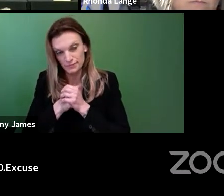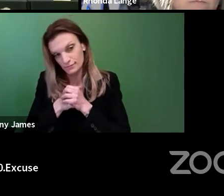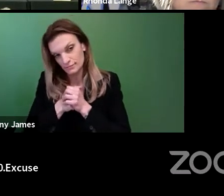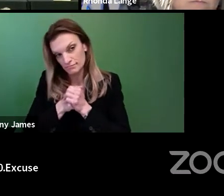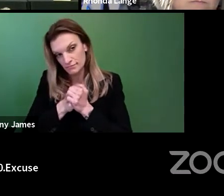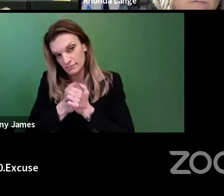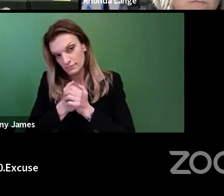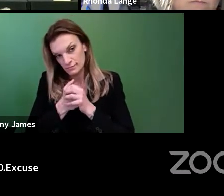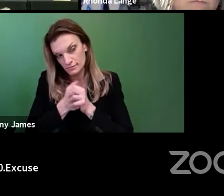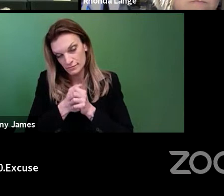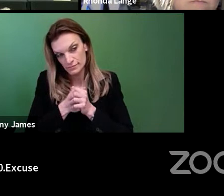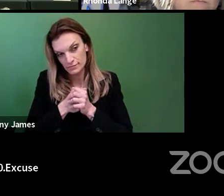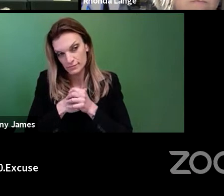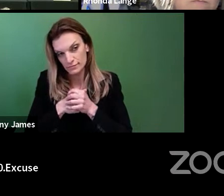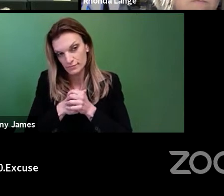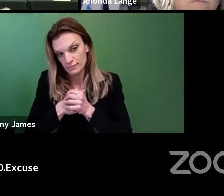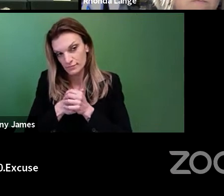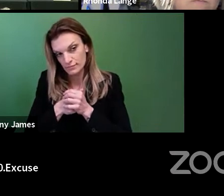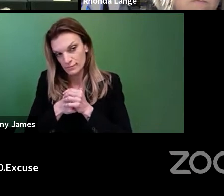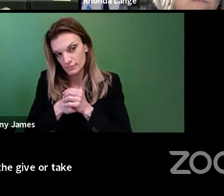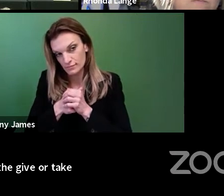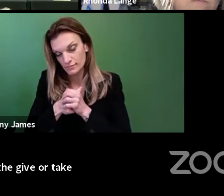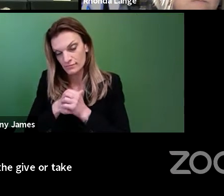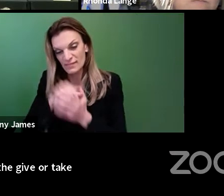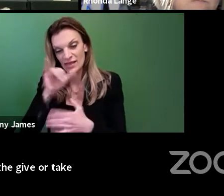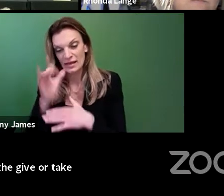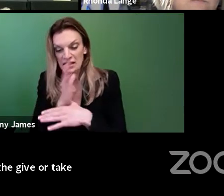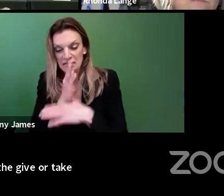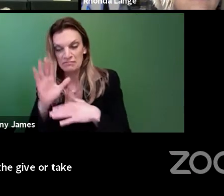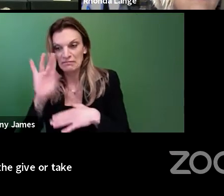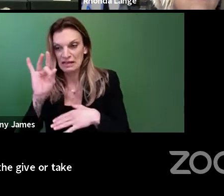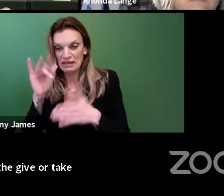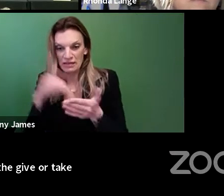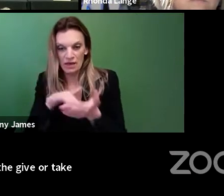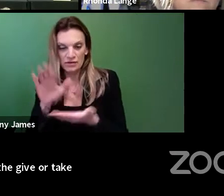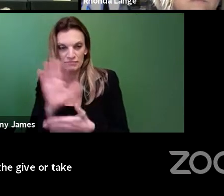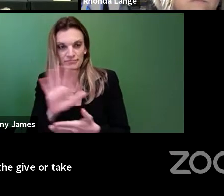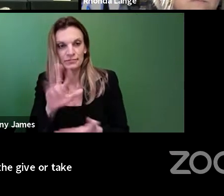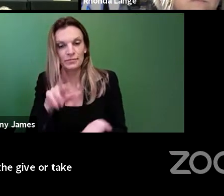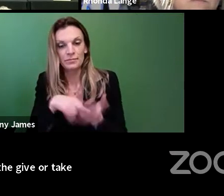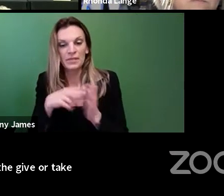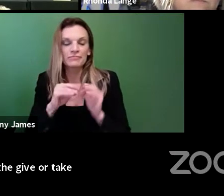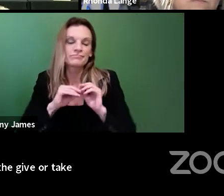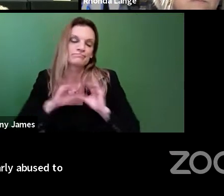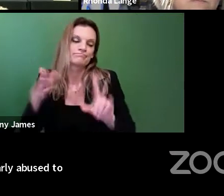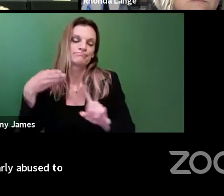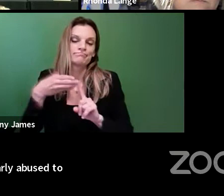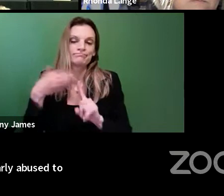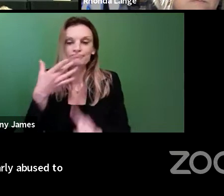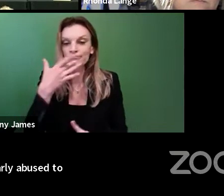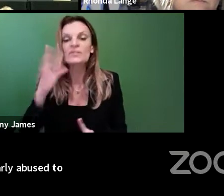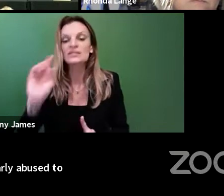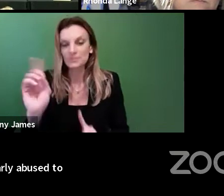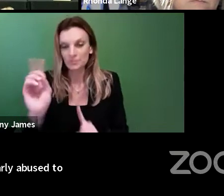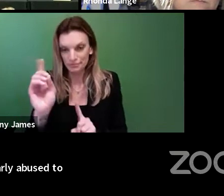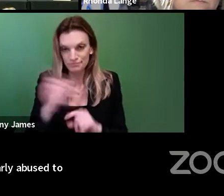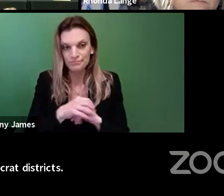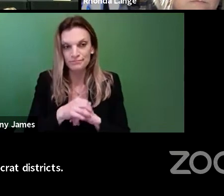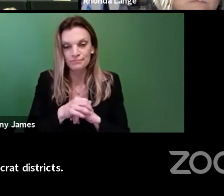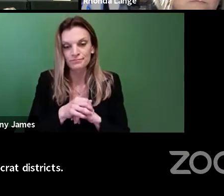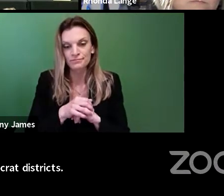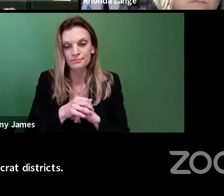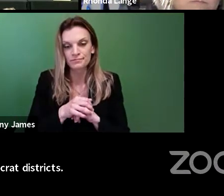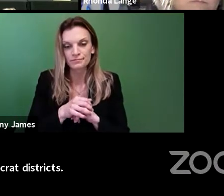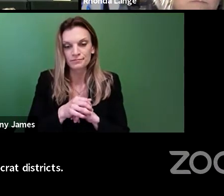take from the 18,000 was clearly abused to consistently favor Democrat districts. Every 2 years, our Republican commissioner